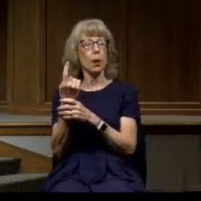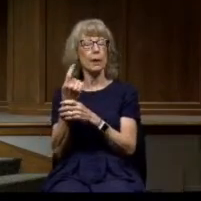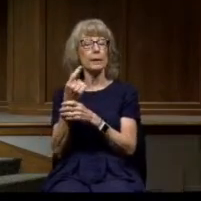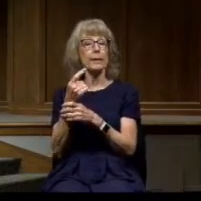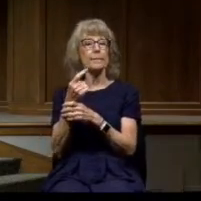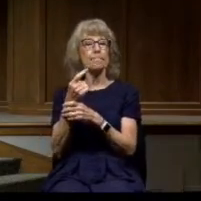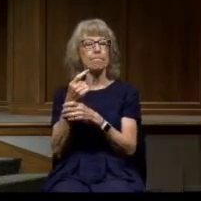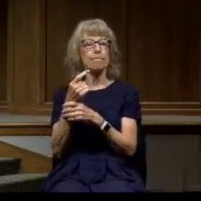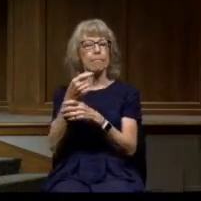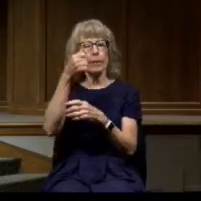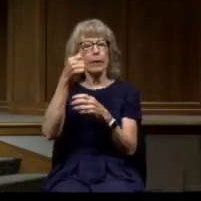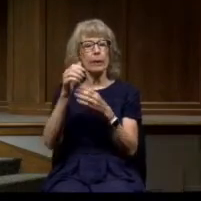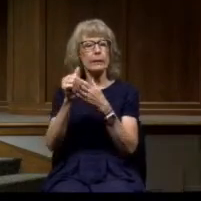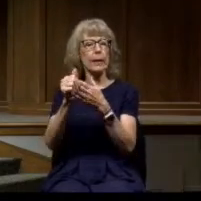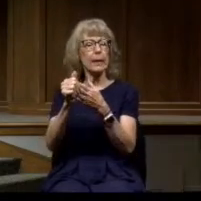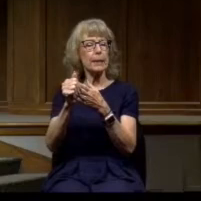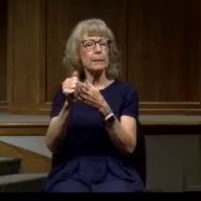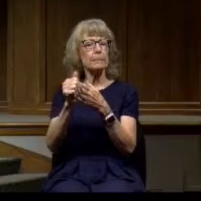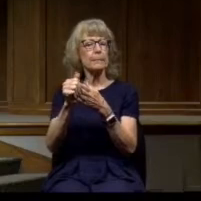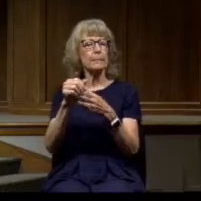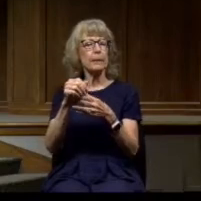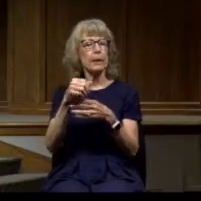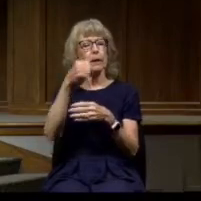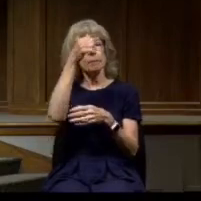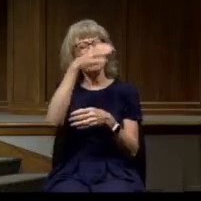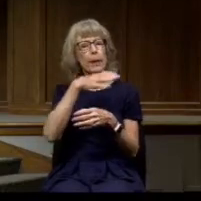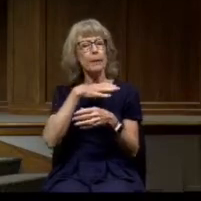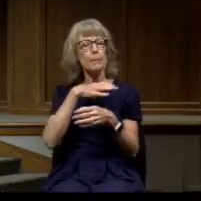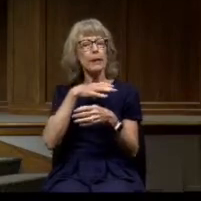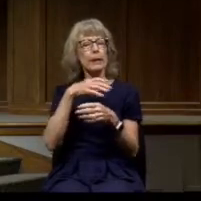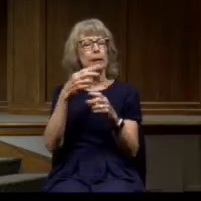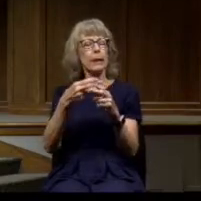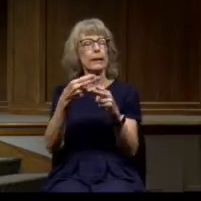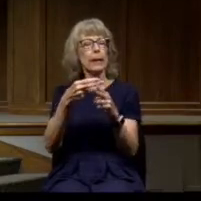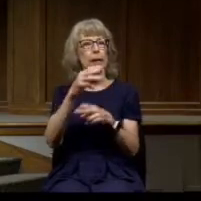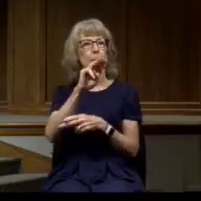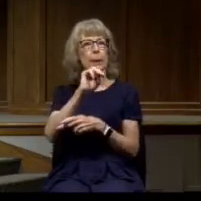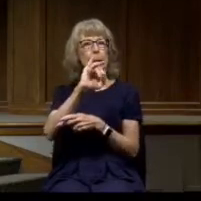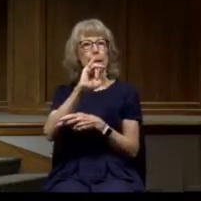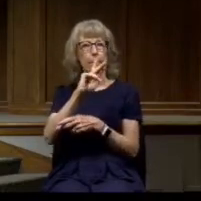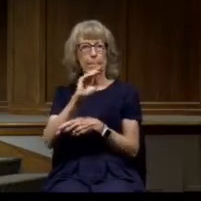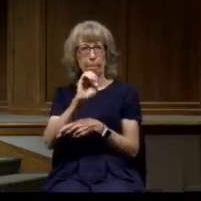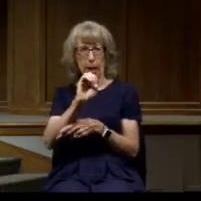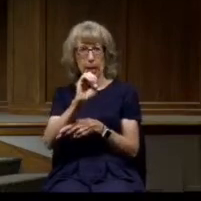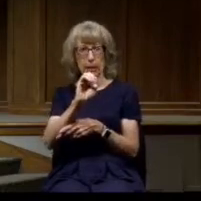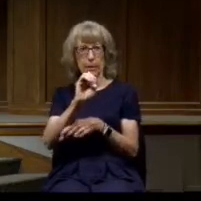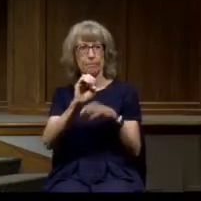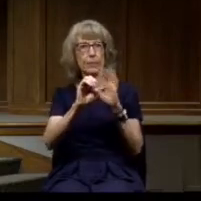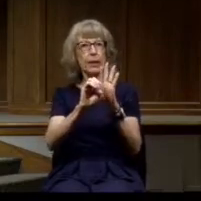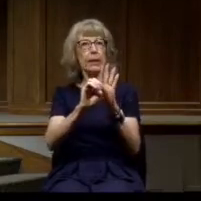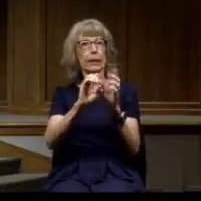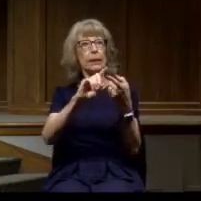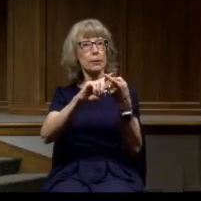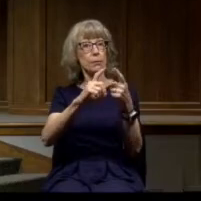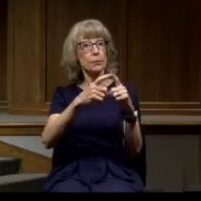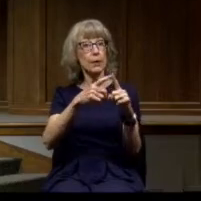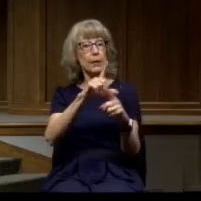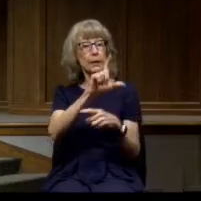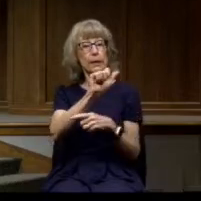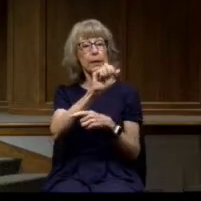quoting his late friend Landon Saunders, who was very influential in Churches of Christ,